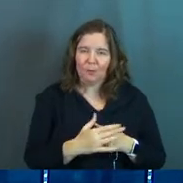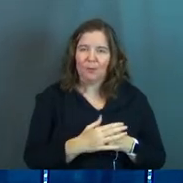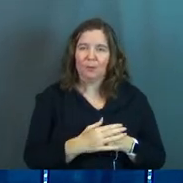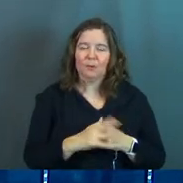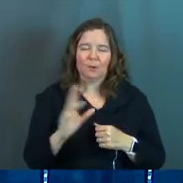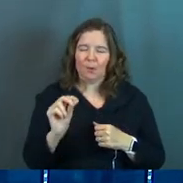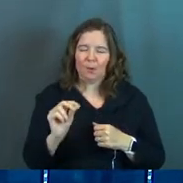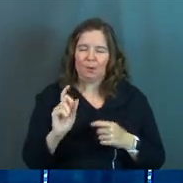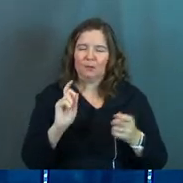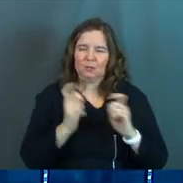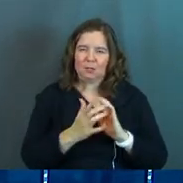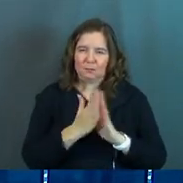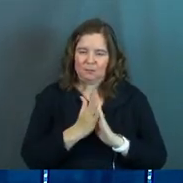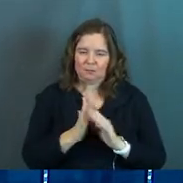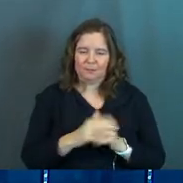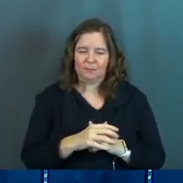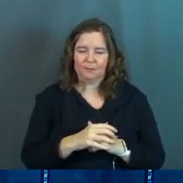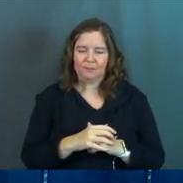No.